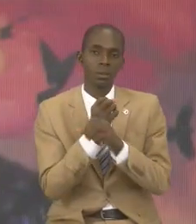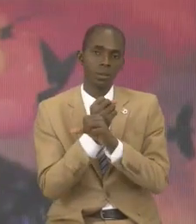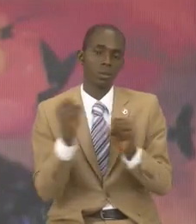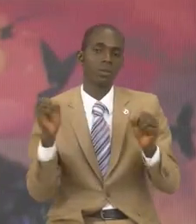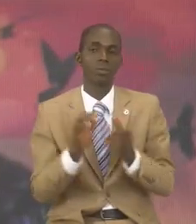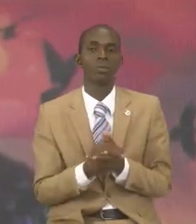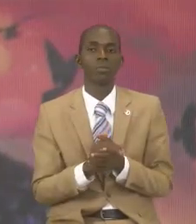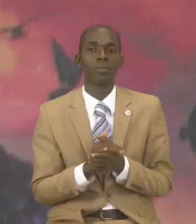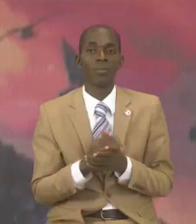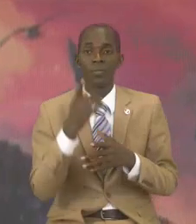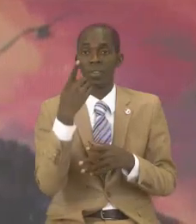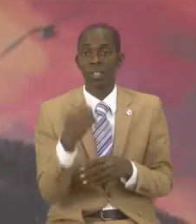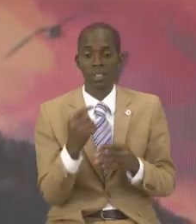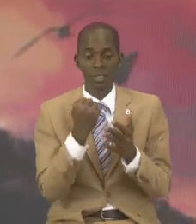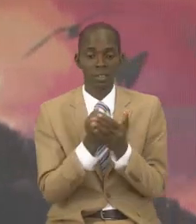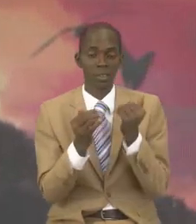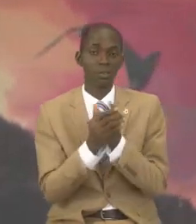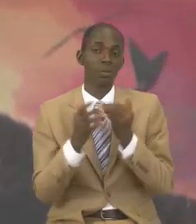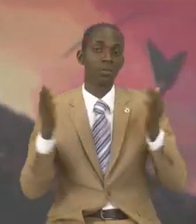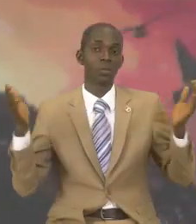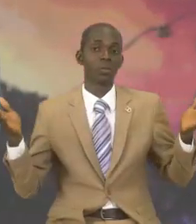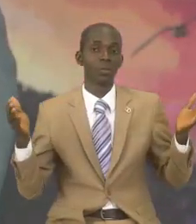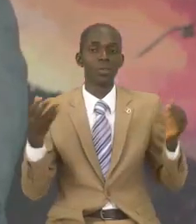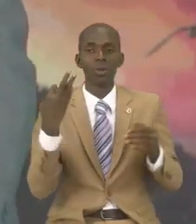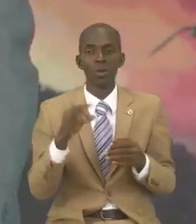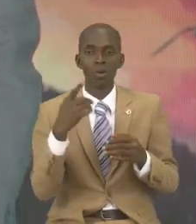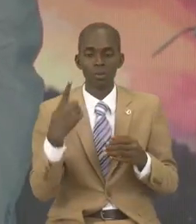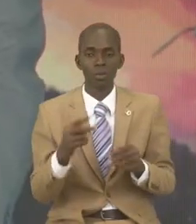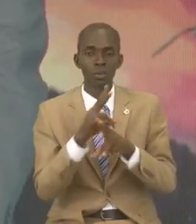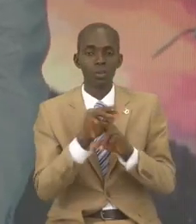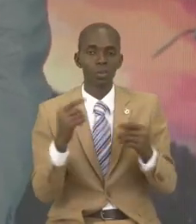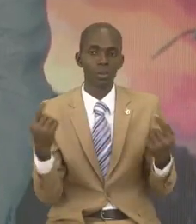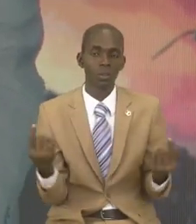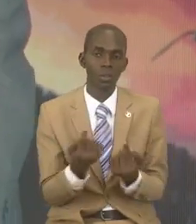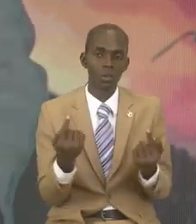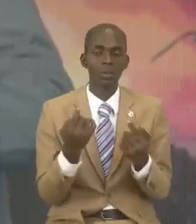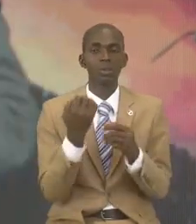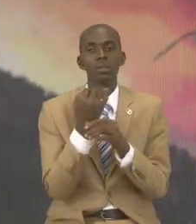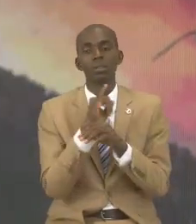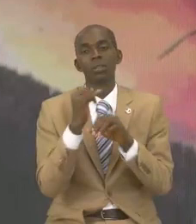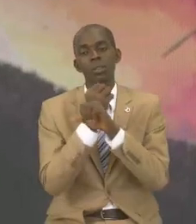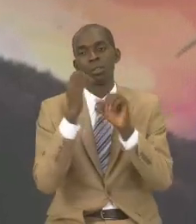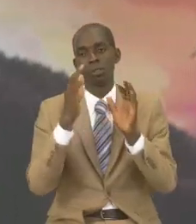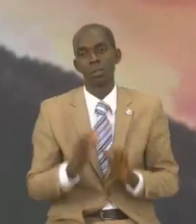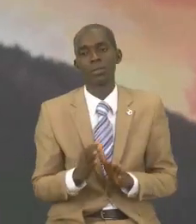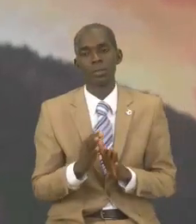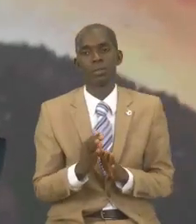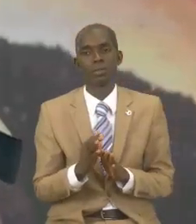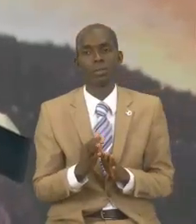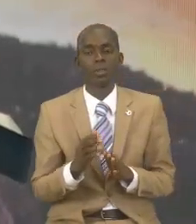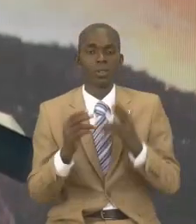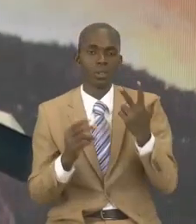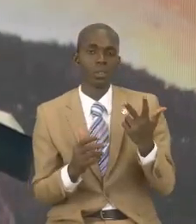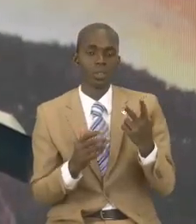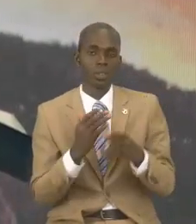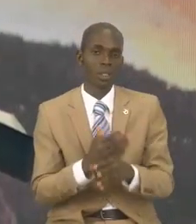The crucifixion of the sinless Savior. Three things. Number one,